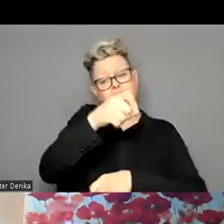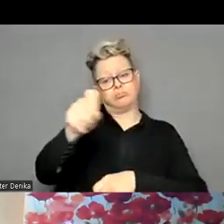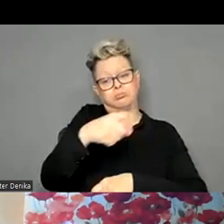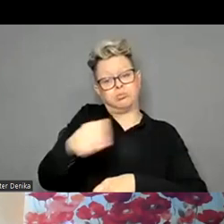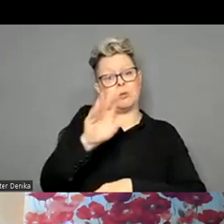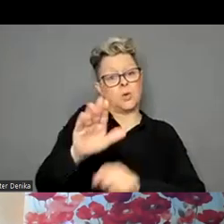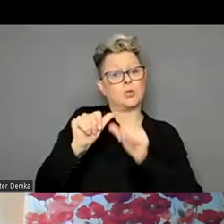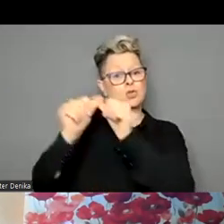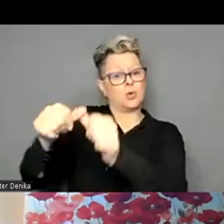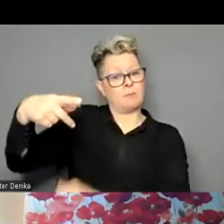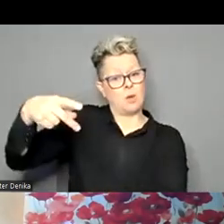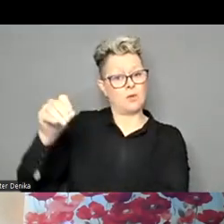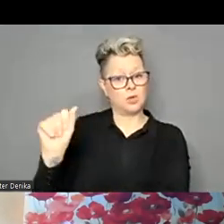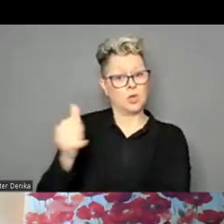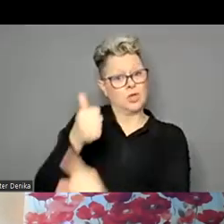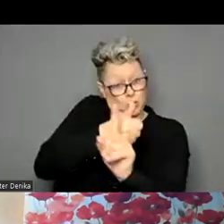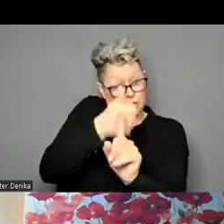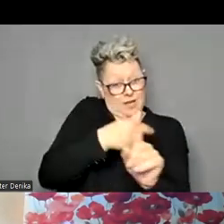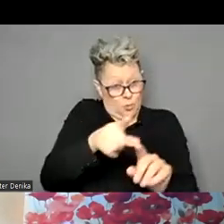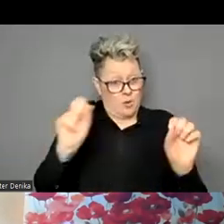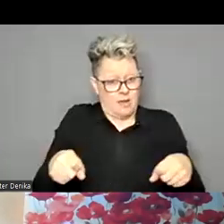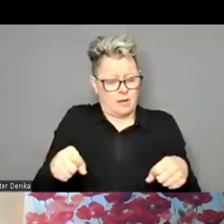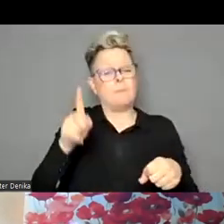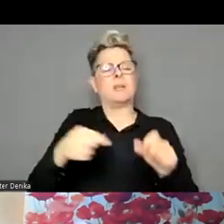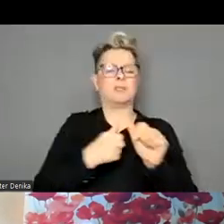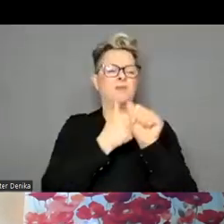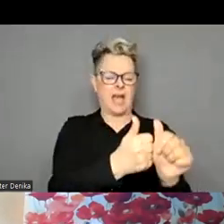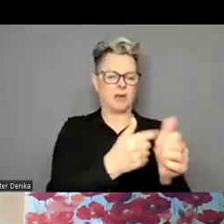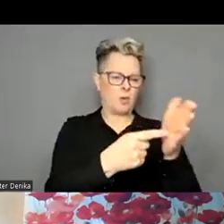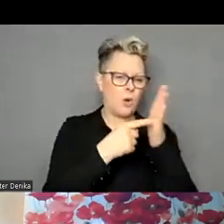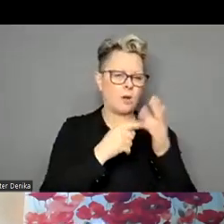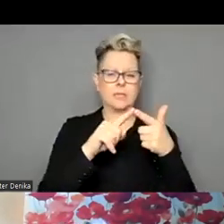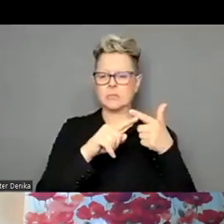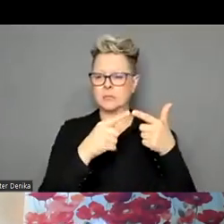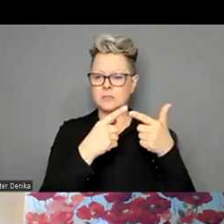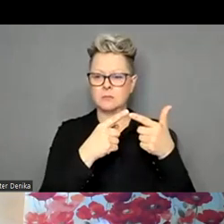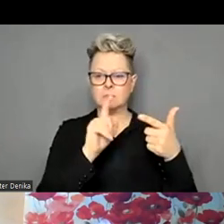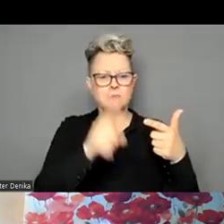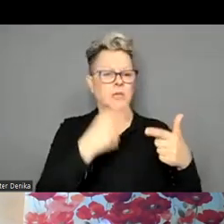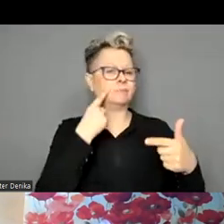You need to comply with the formal requirements and have a witness.